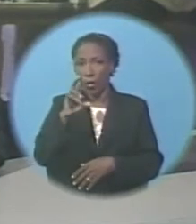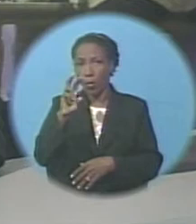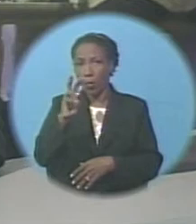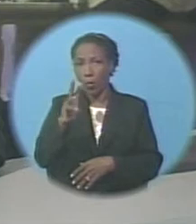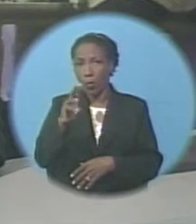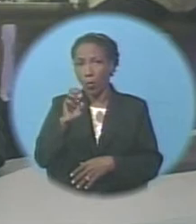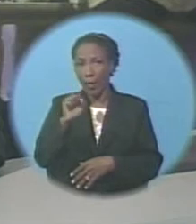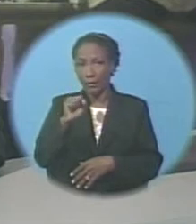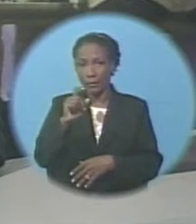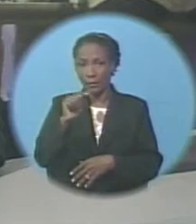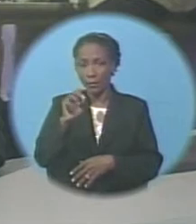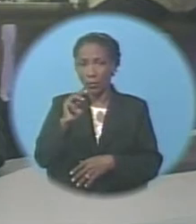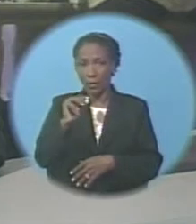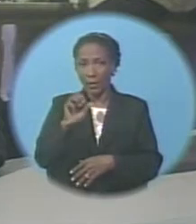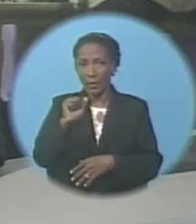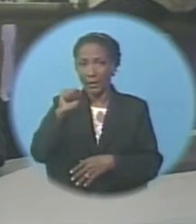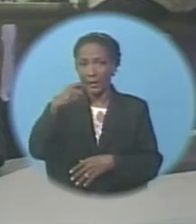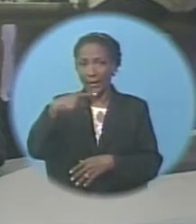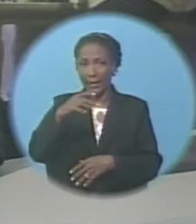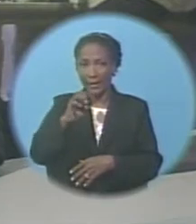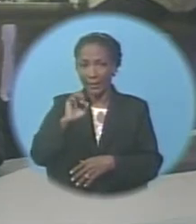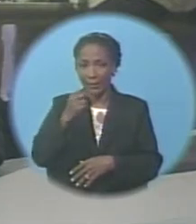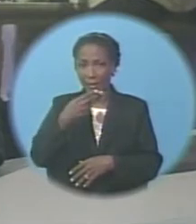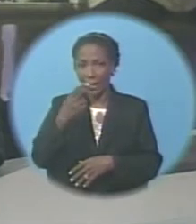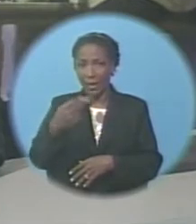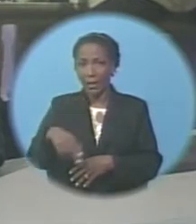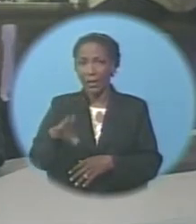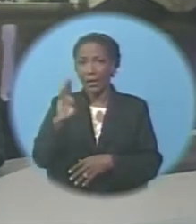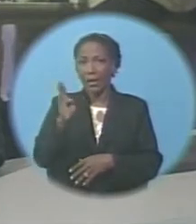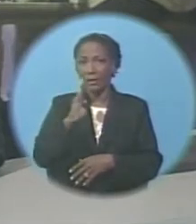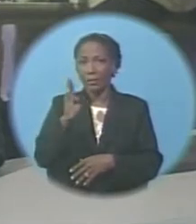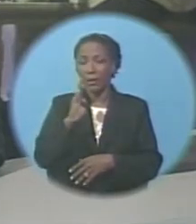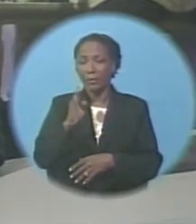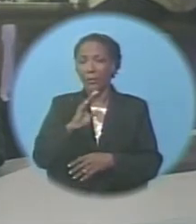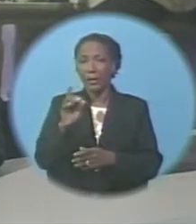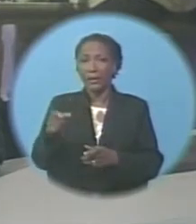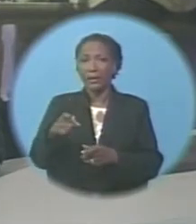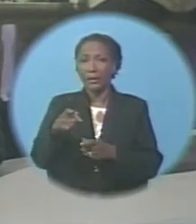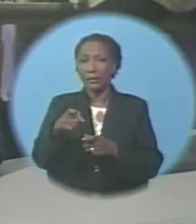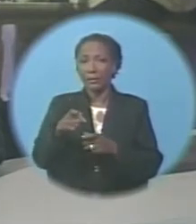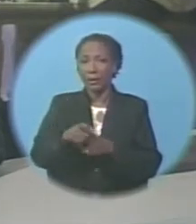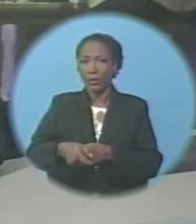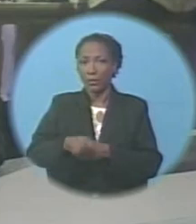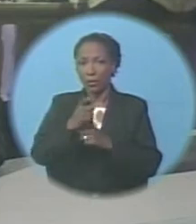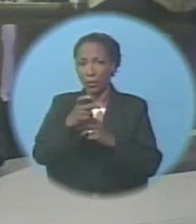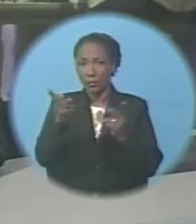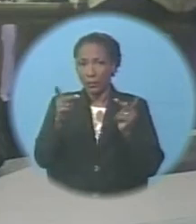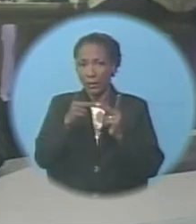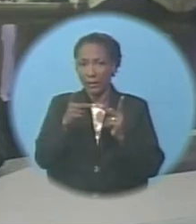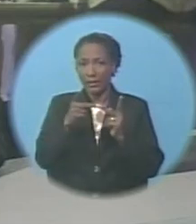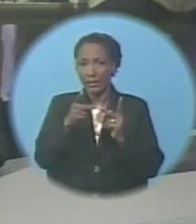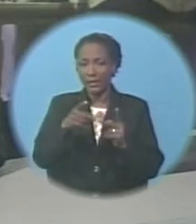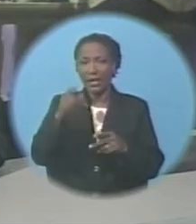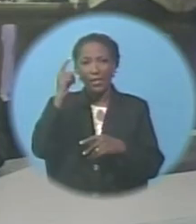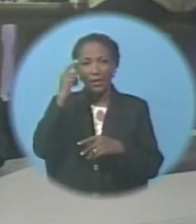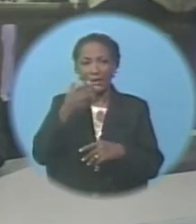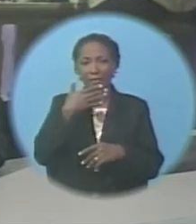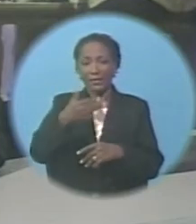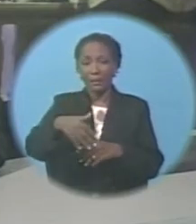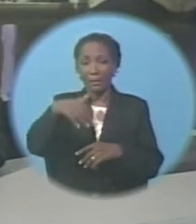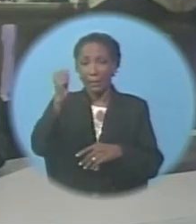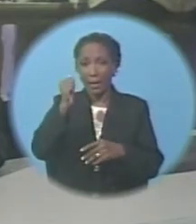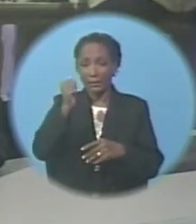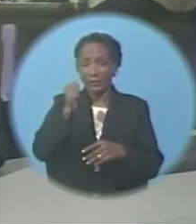days. Barbados Golf Association President Trevor Tasker believed that it is one of the premier tournaments in the